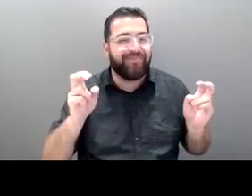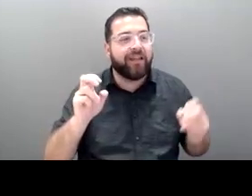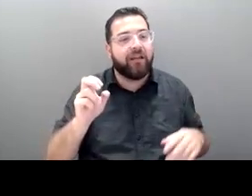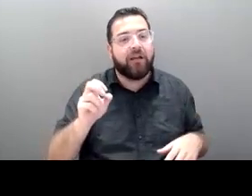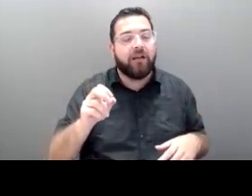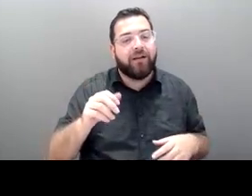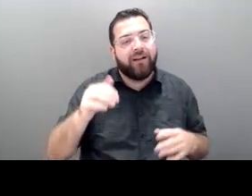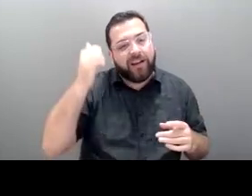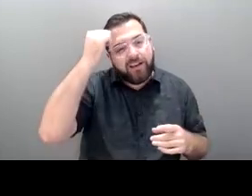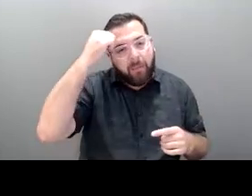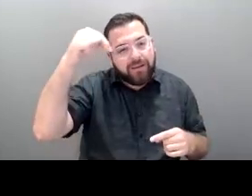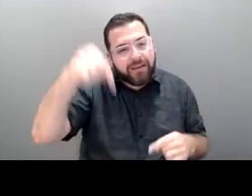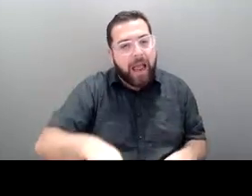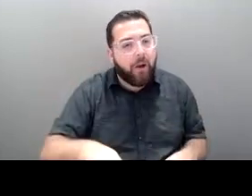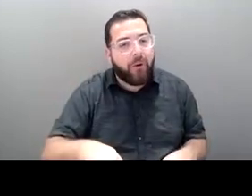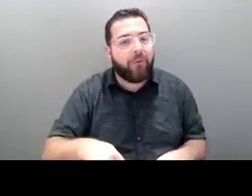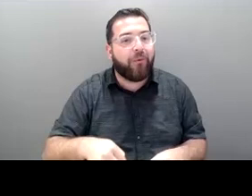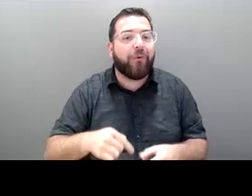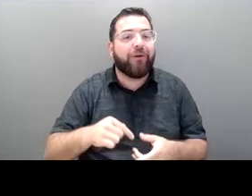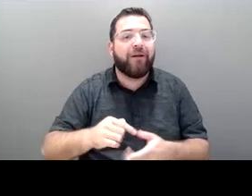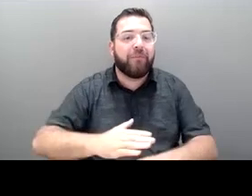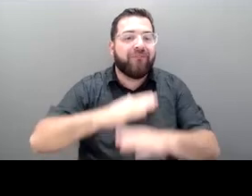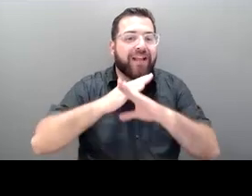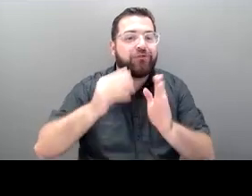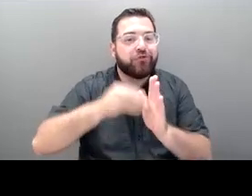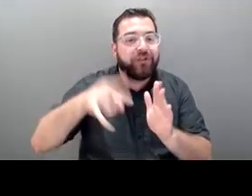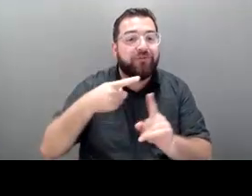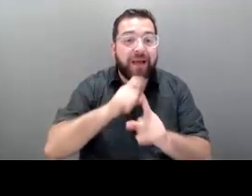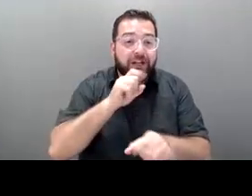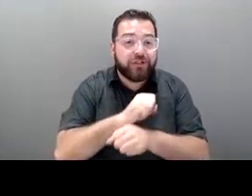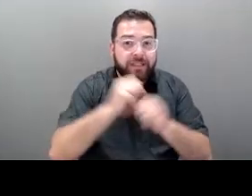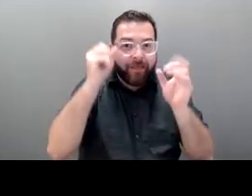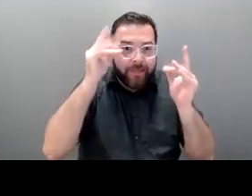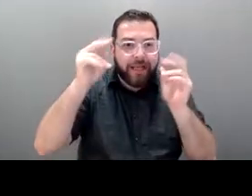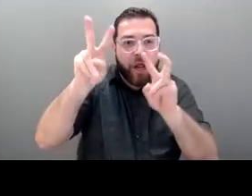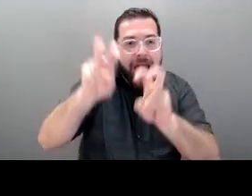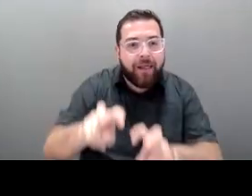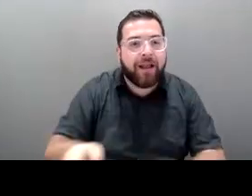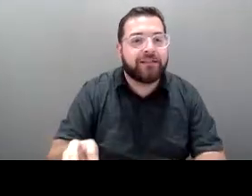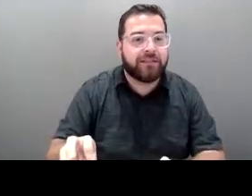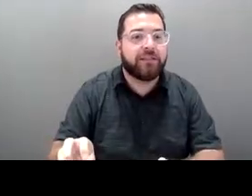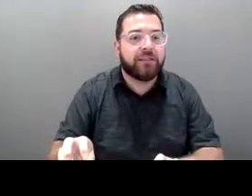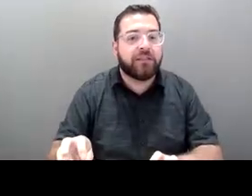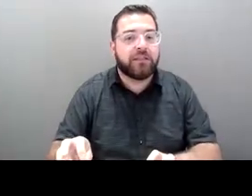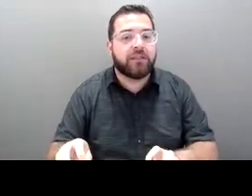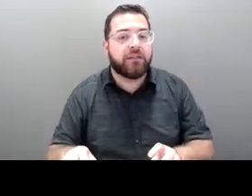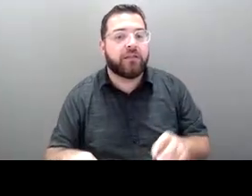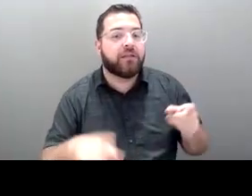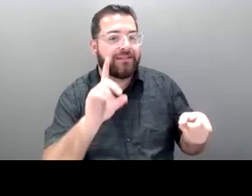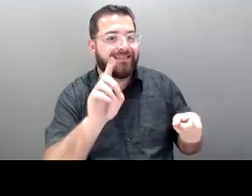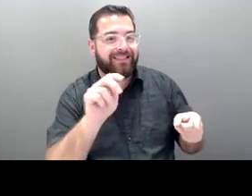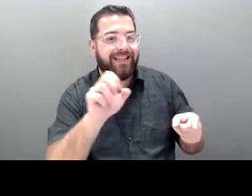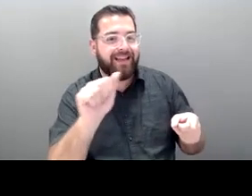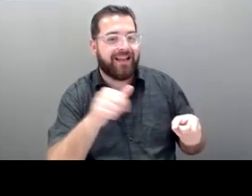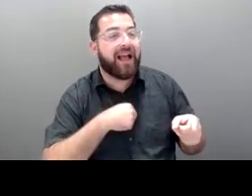from really doing the kind of analysis that we've been working on really across our disciplines. I think it's kind of ironic that honestly,